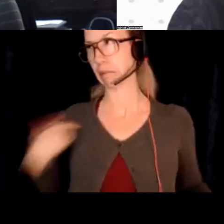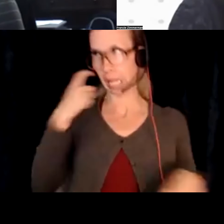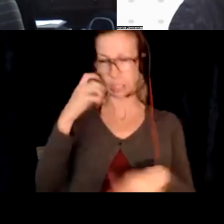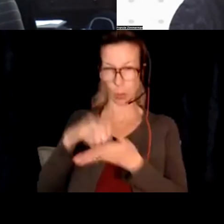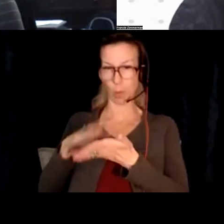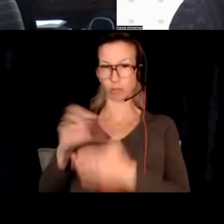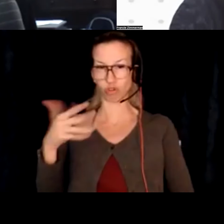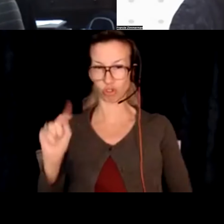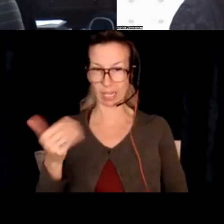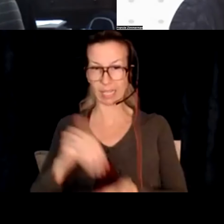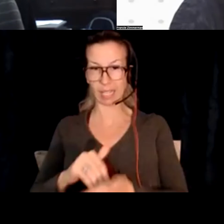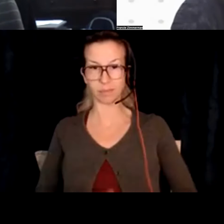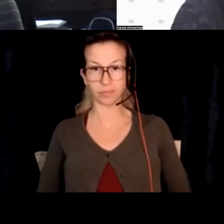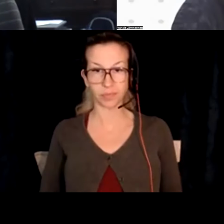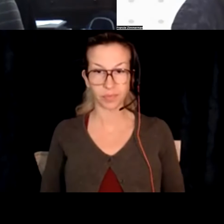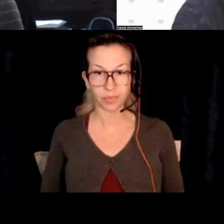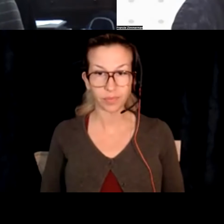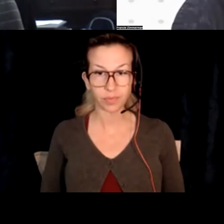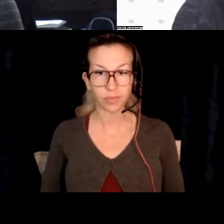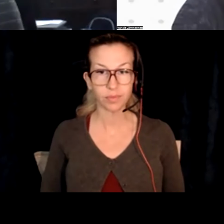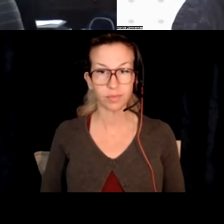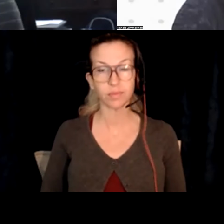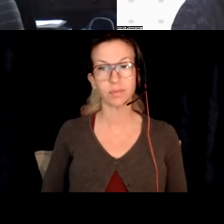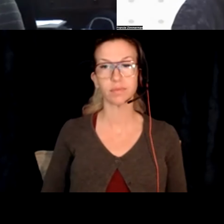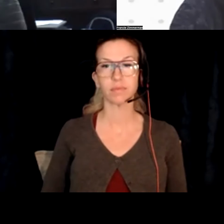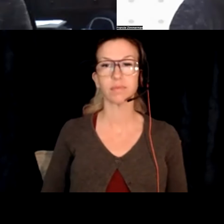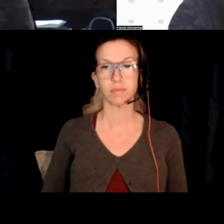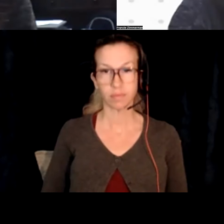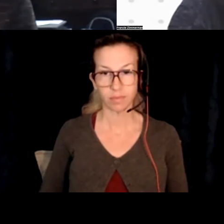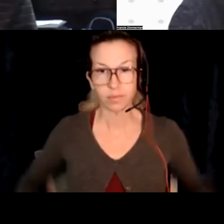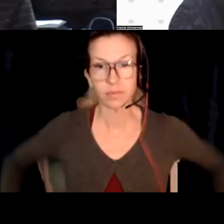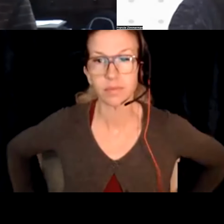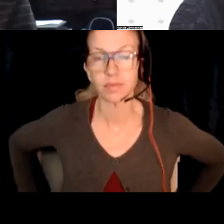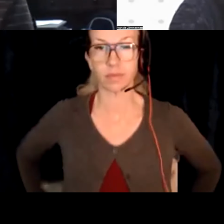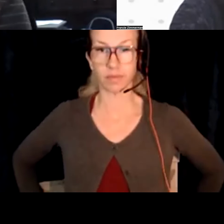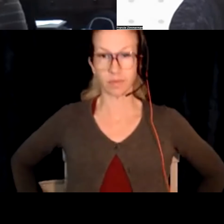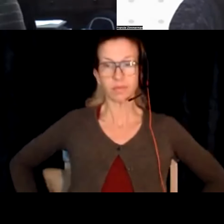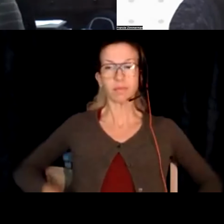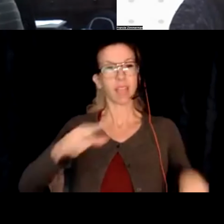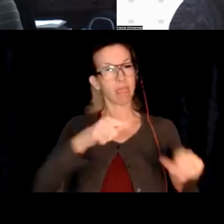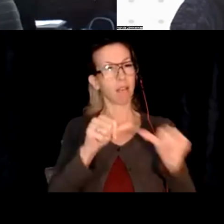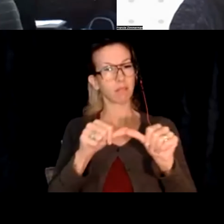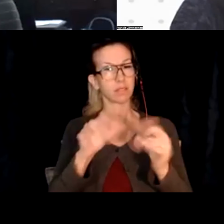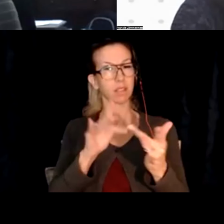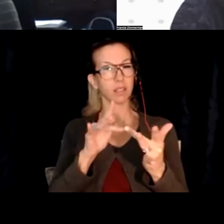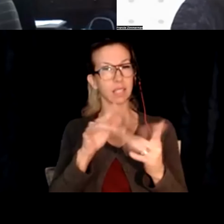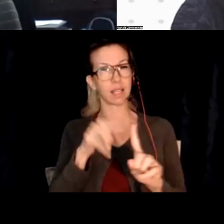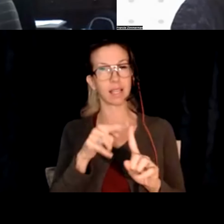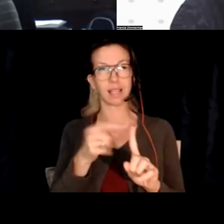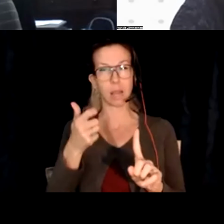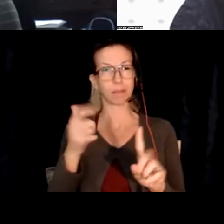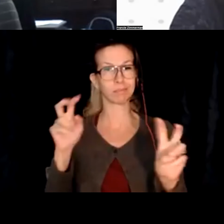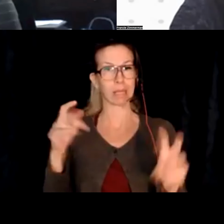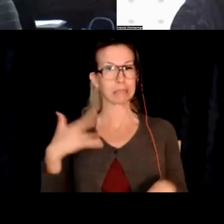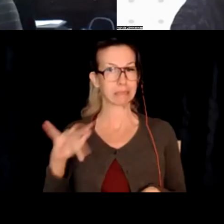much. Excellent. Excellent. We've had a little bit of issues. The Constant Contact has been a little bit sensitive,